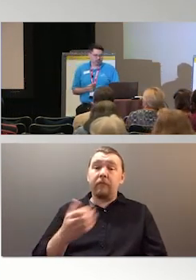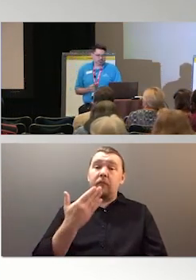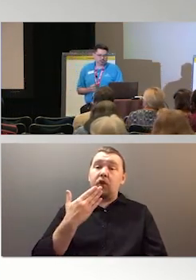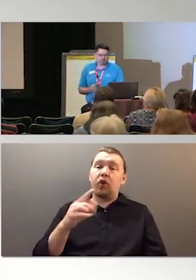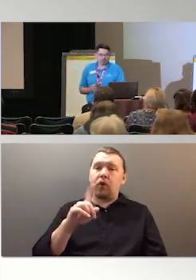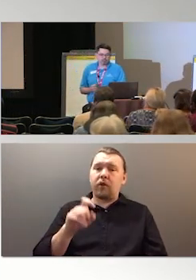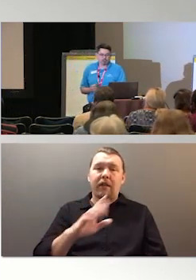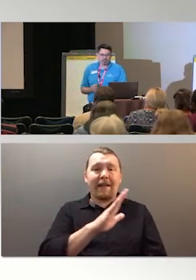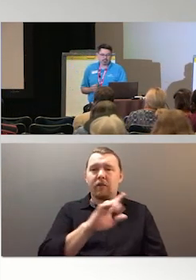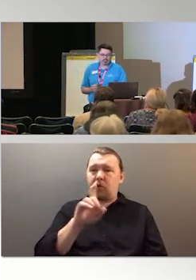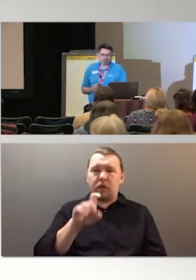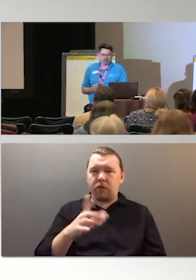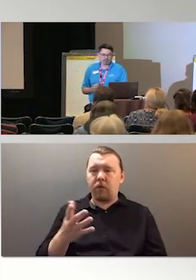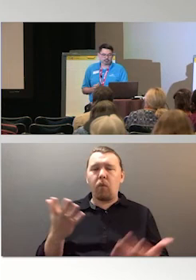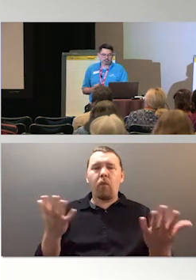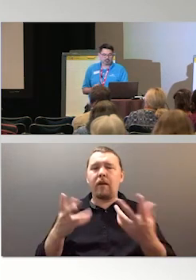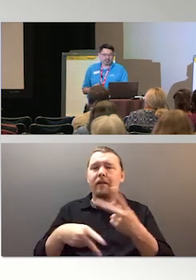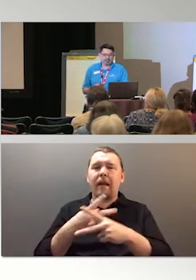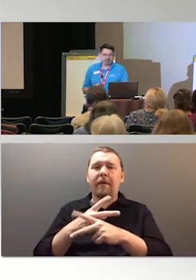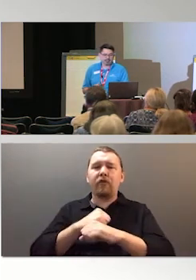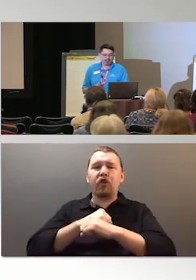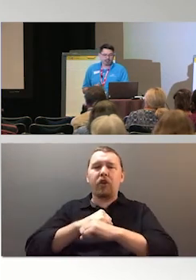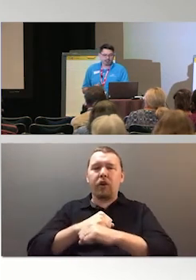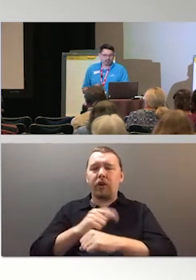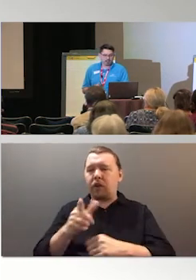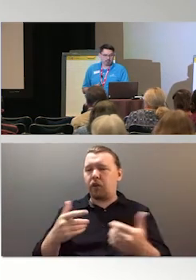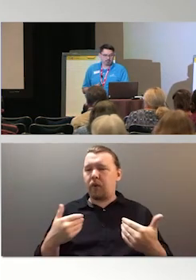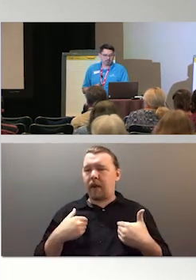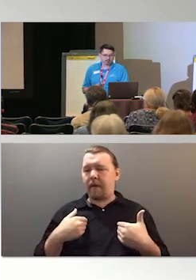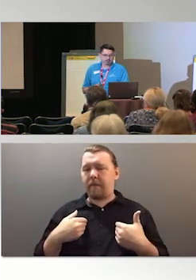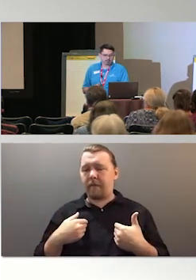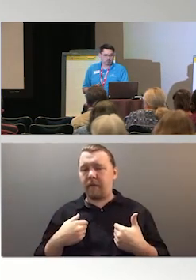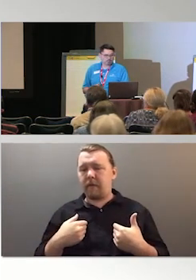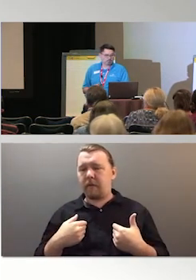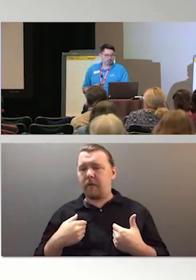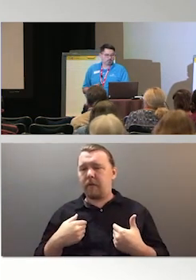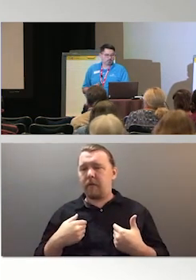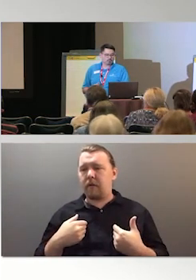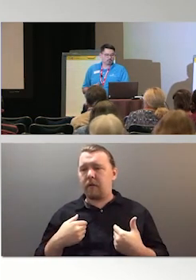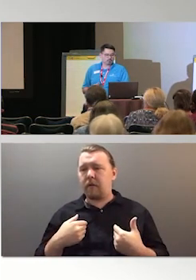So his question was, what kind of security do you have?